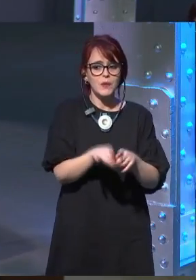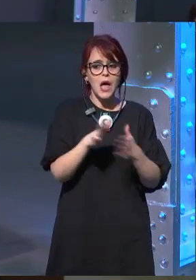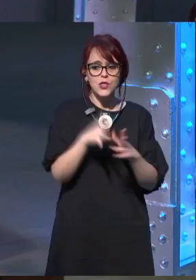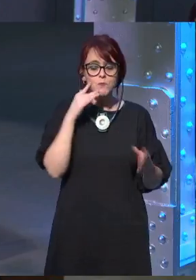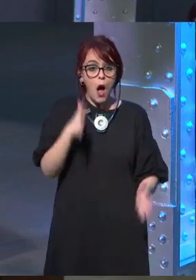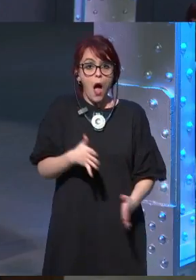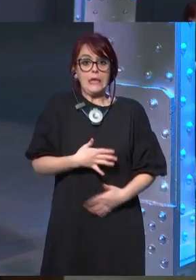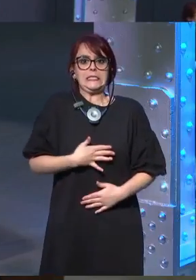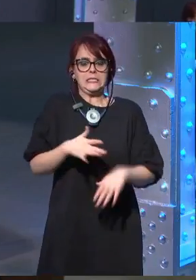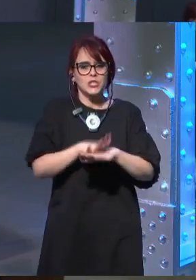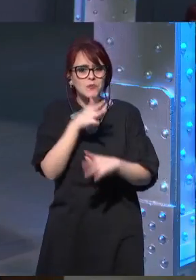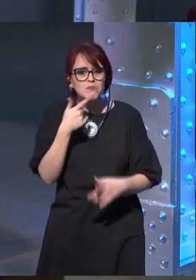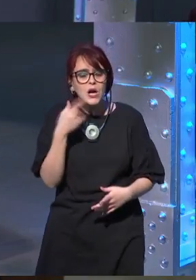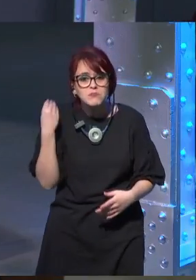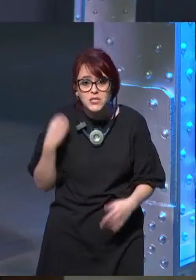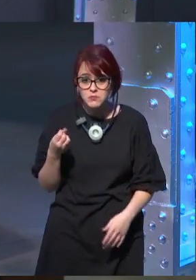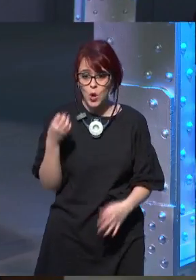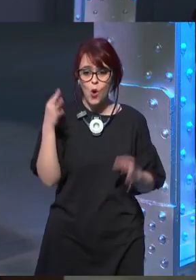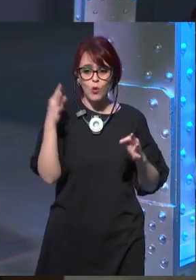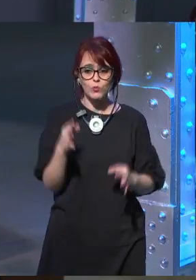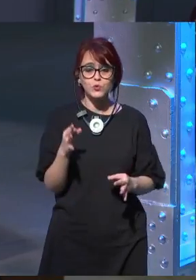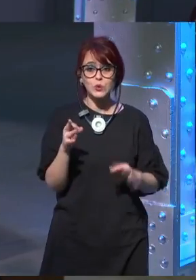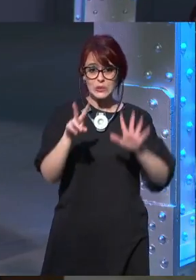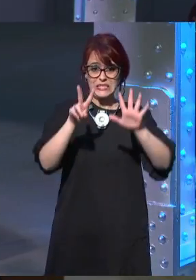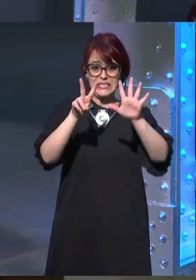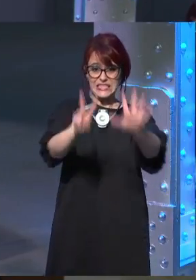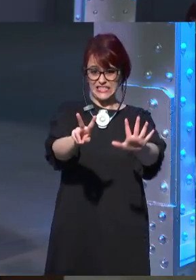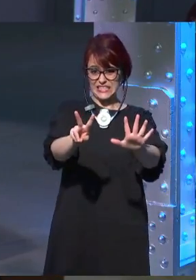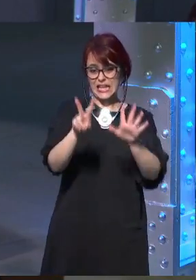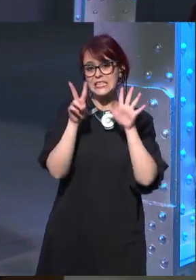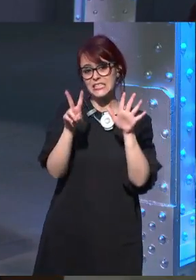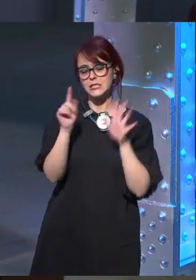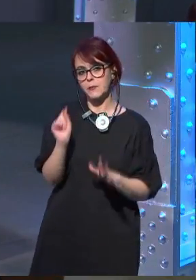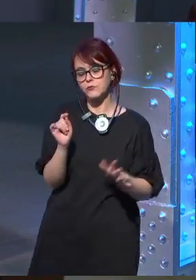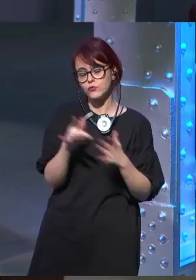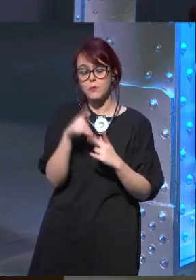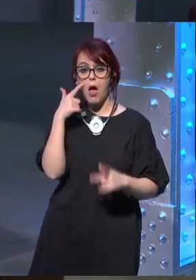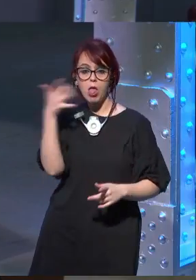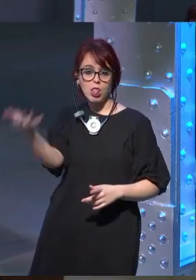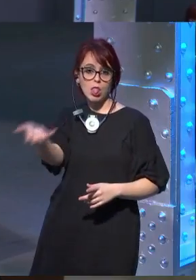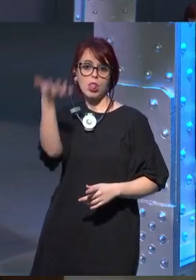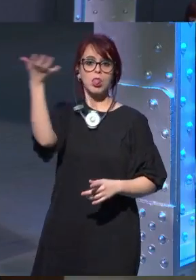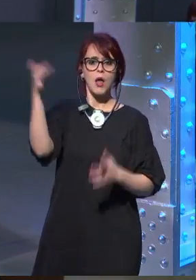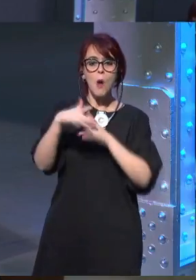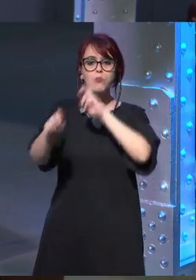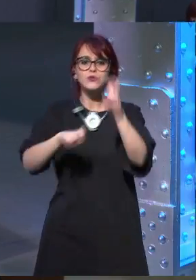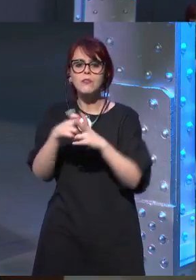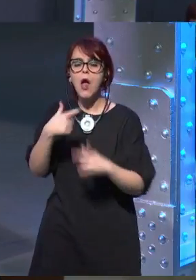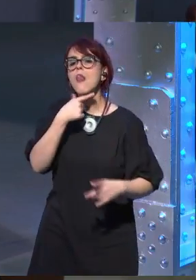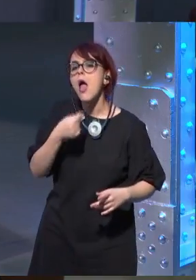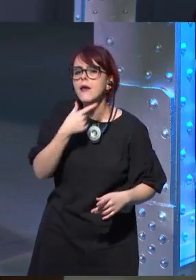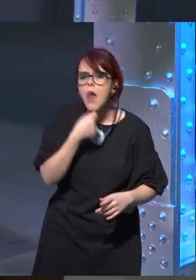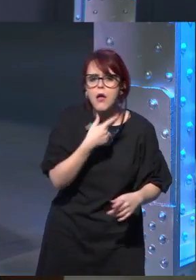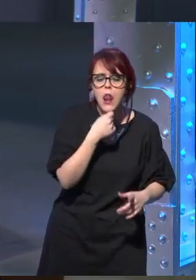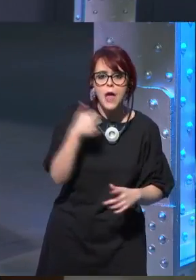online and go, oh my God, I just spent 7 minutes with a drama queen. Well, I'll never get that 7 minutes back.